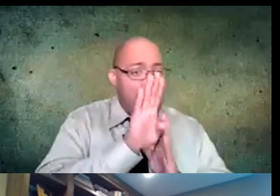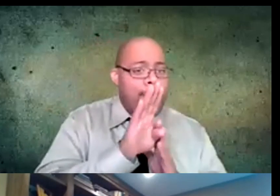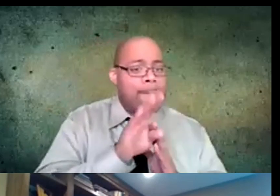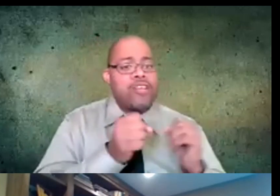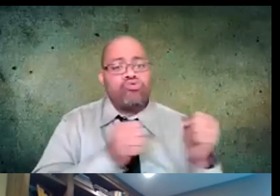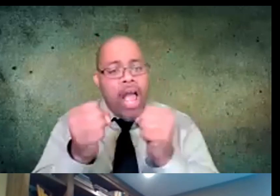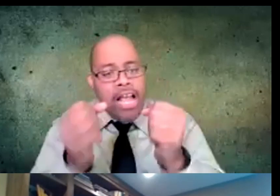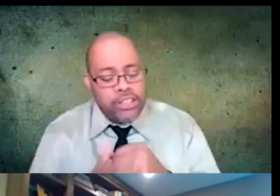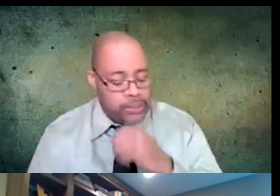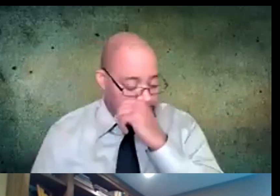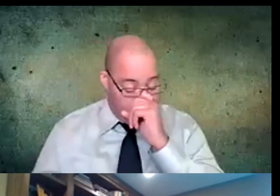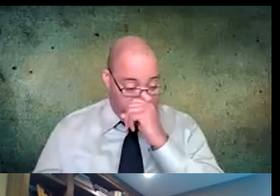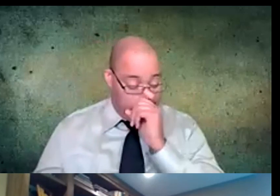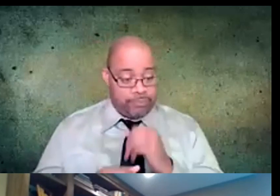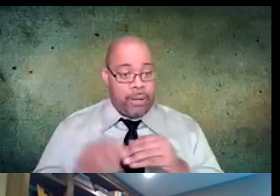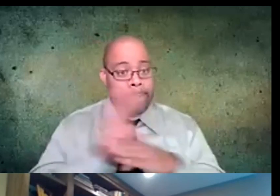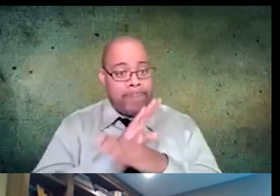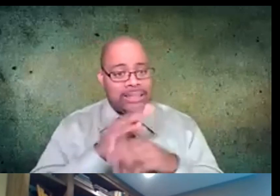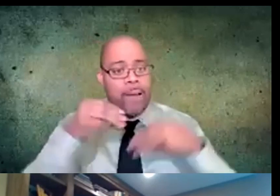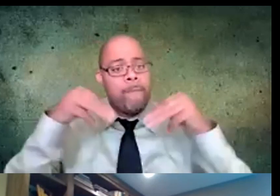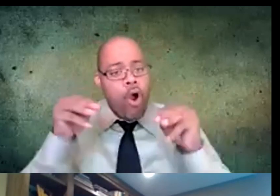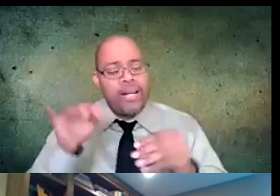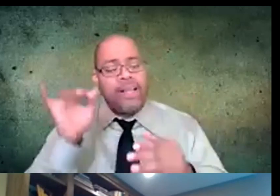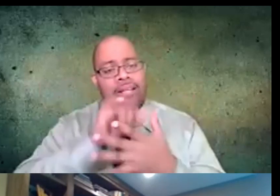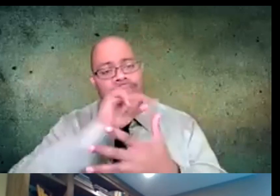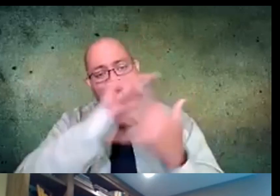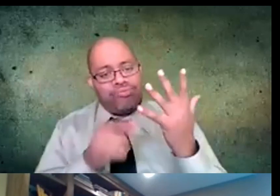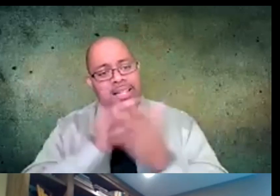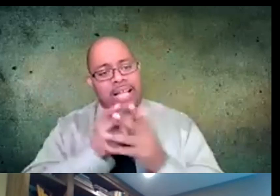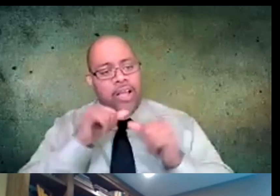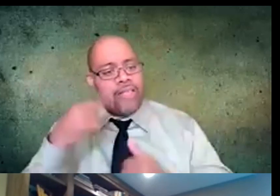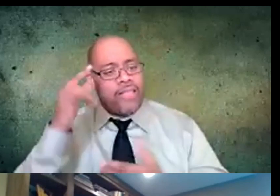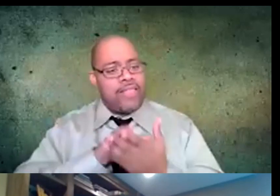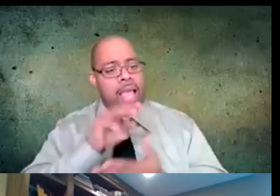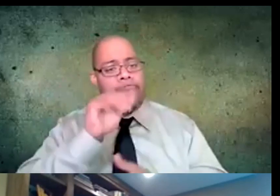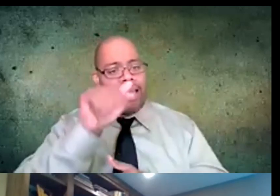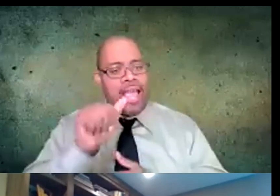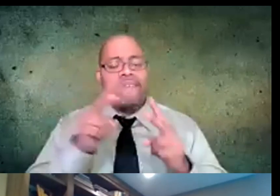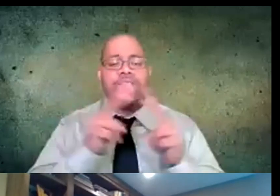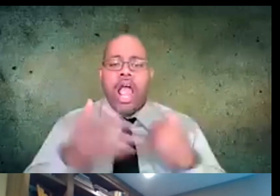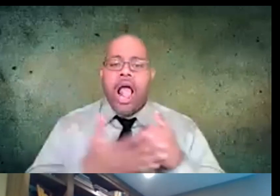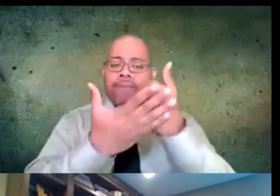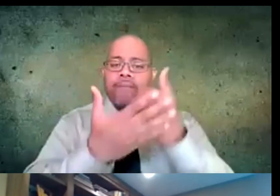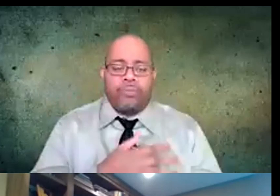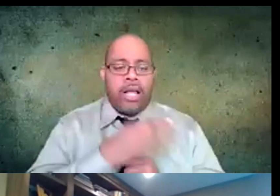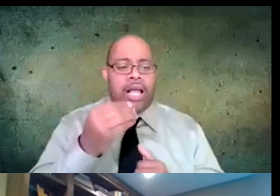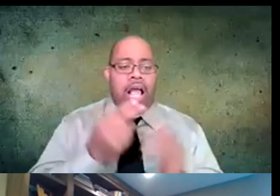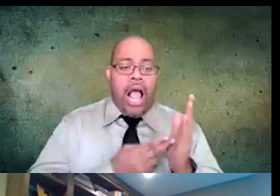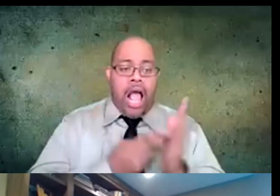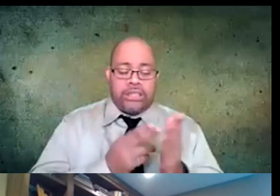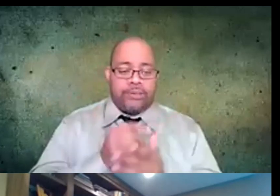strategy, commercial marketing, those kind of a space. I think an MBA will be very helpful, and quite